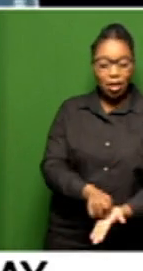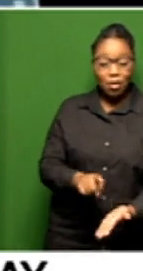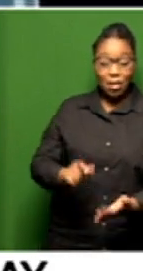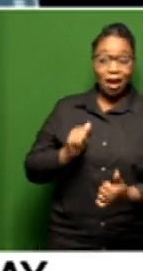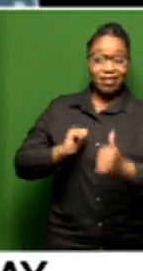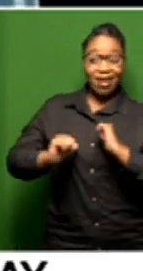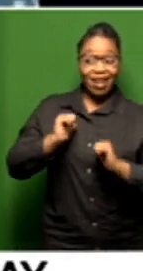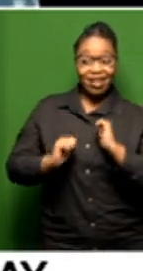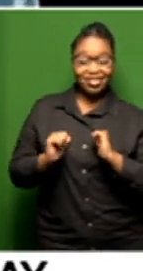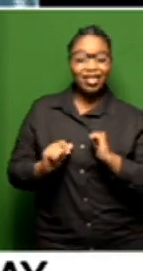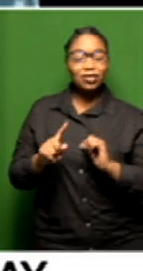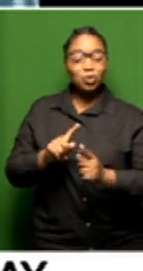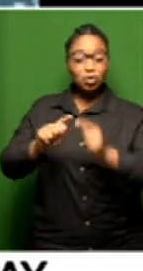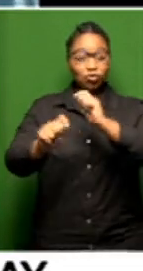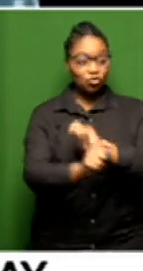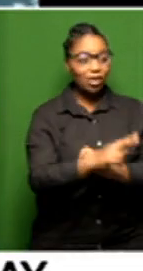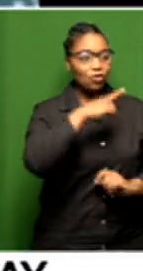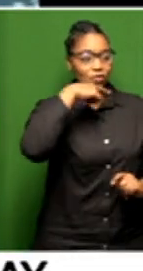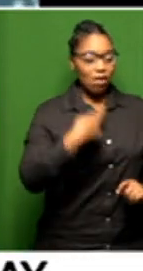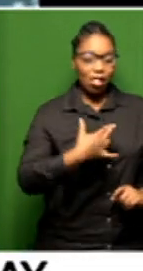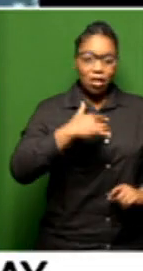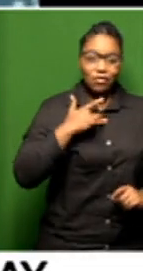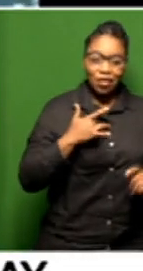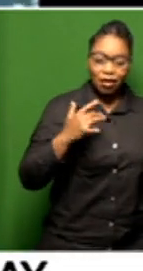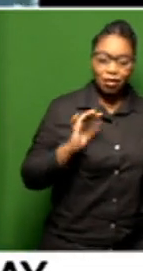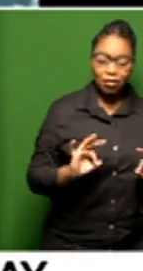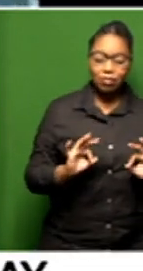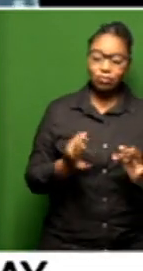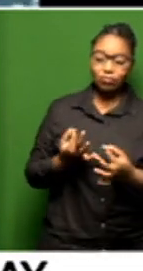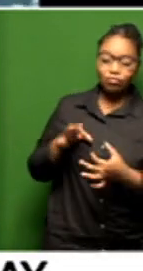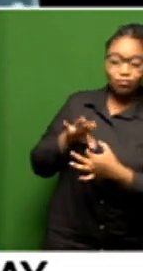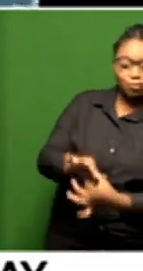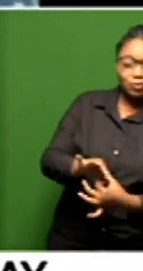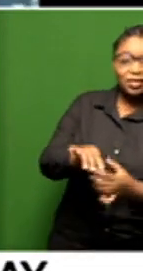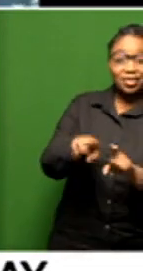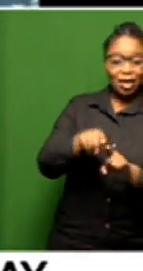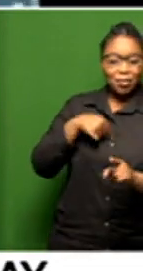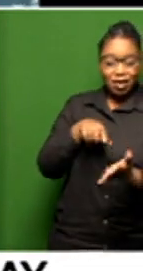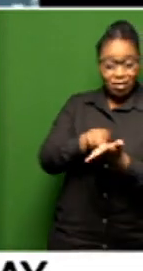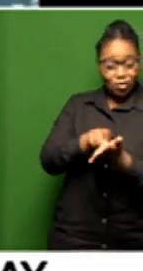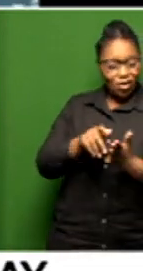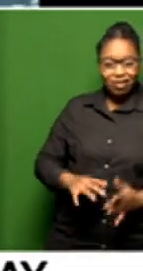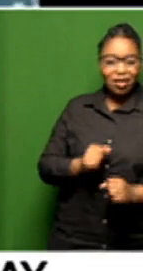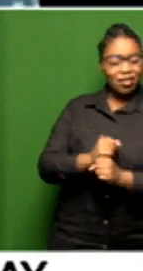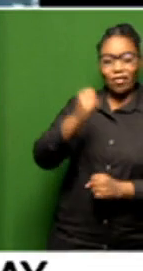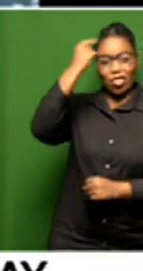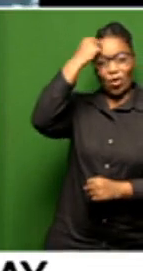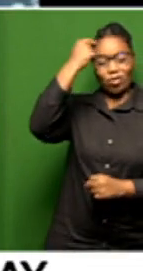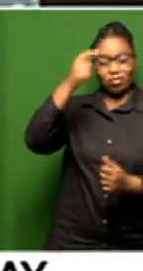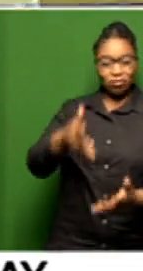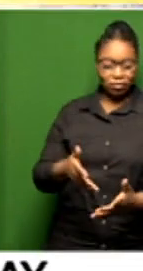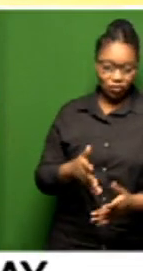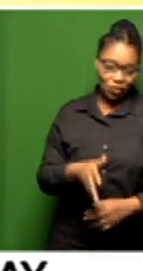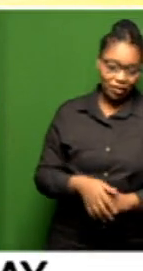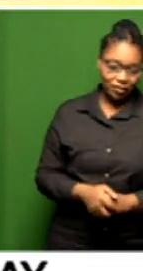that into life, and in a way that I even myself as the author never imagined. Yeah. Speak to us about